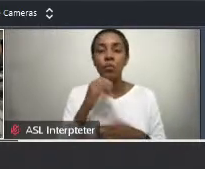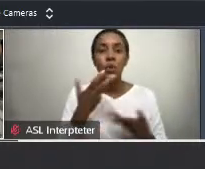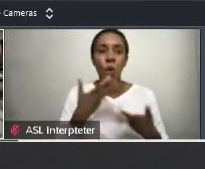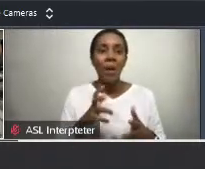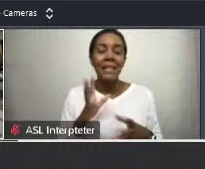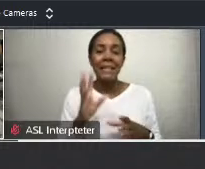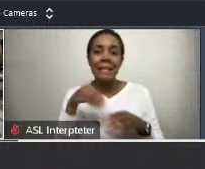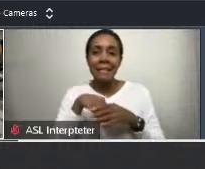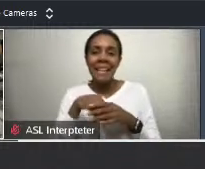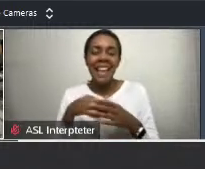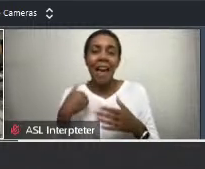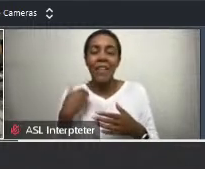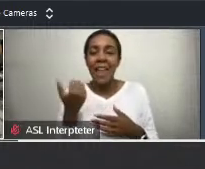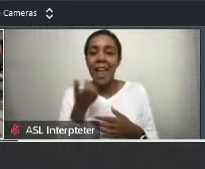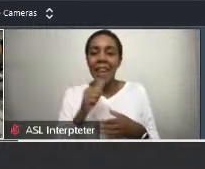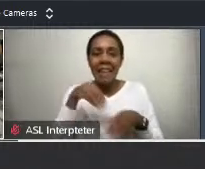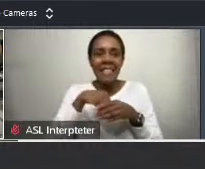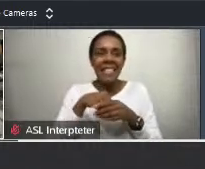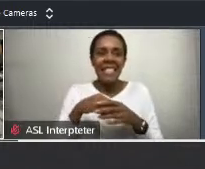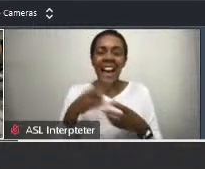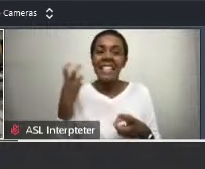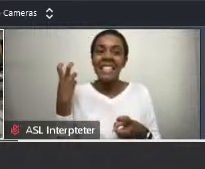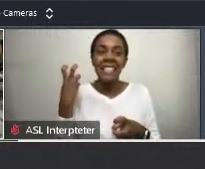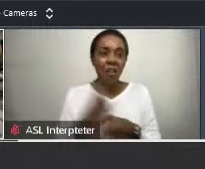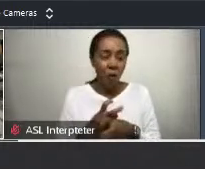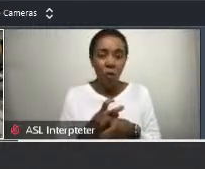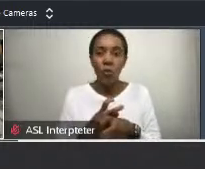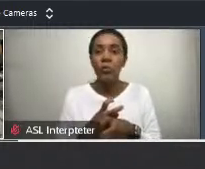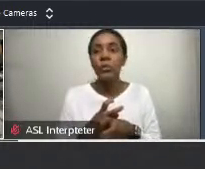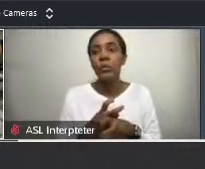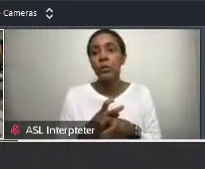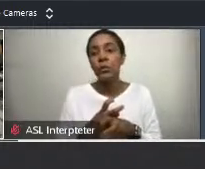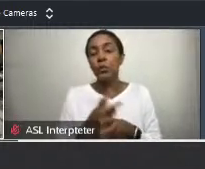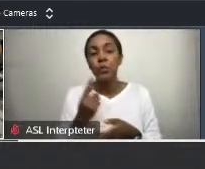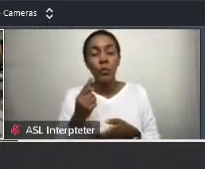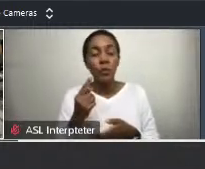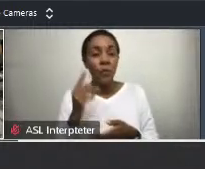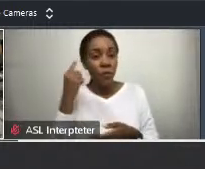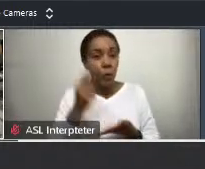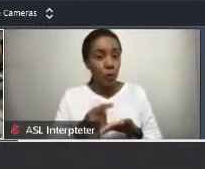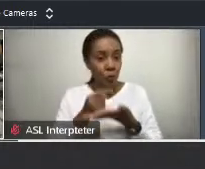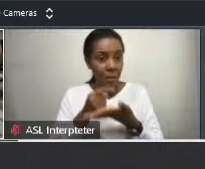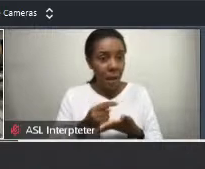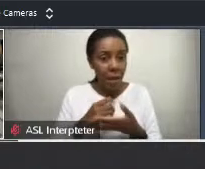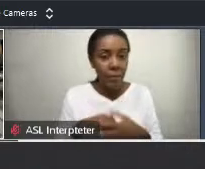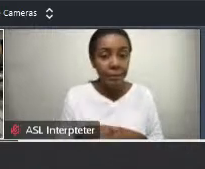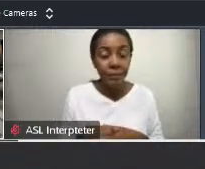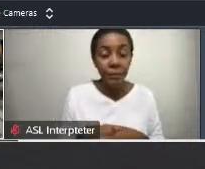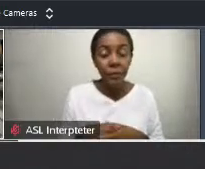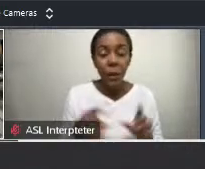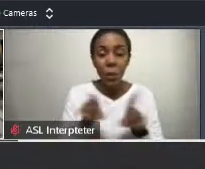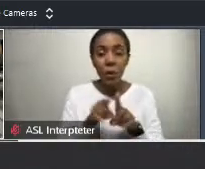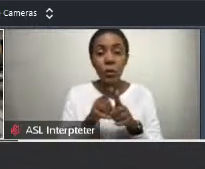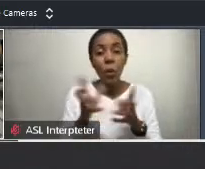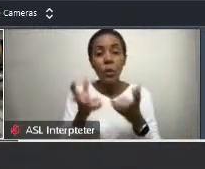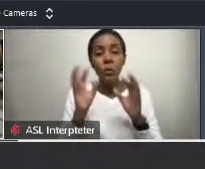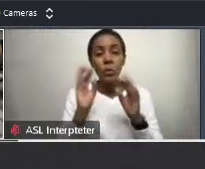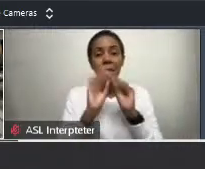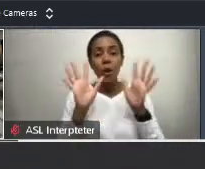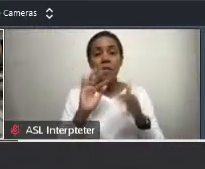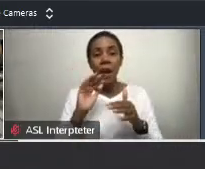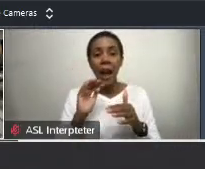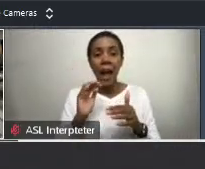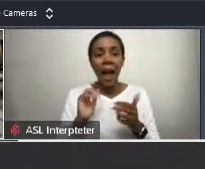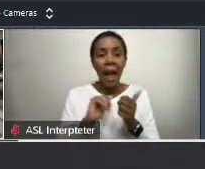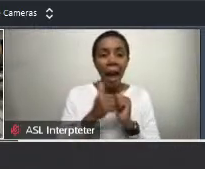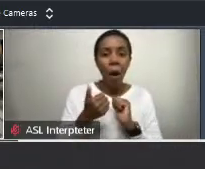very difficult for us to treat and or hazardous for us to treat. We also are going to clarify how we manage our outlying customers.